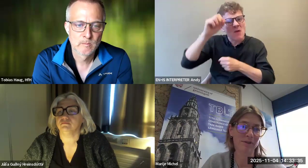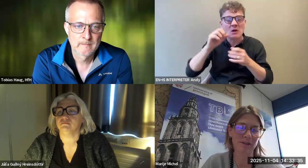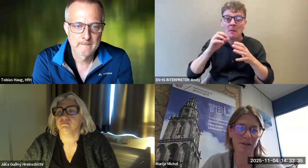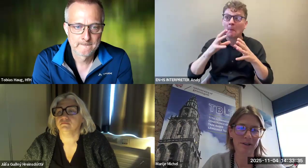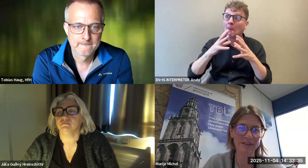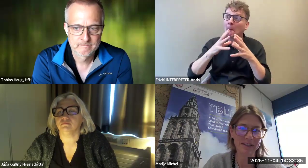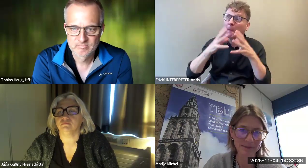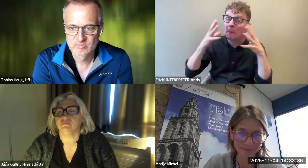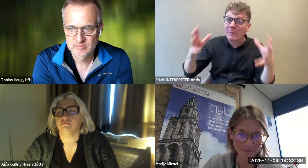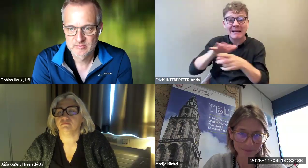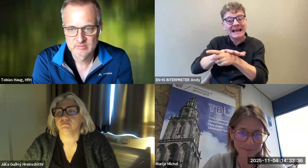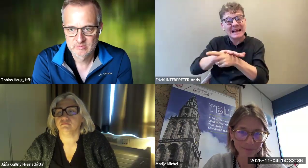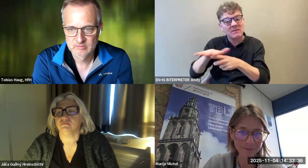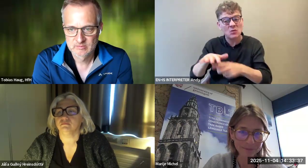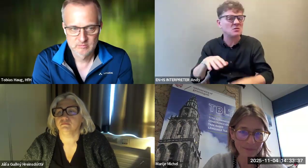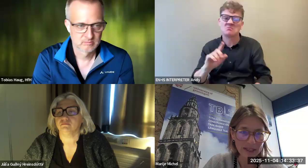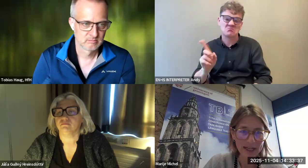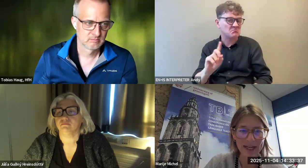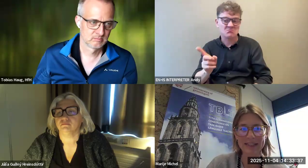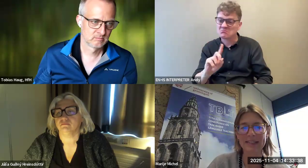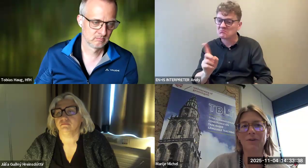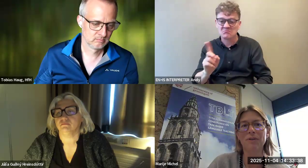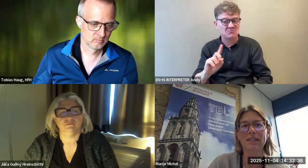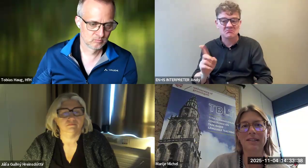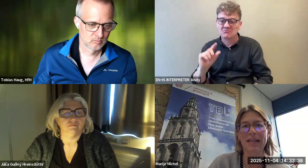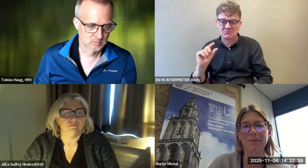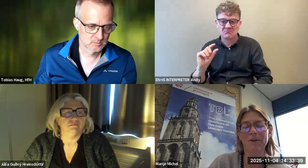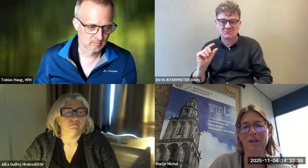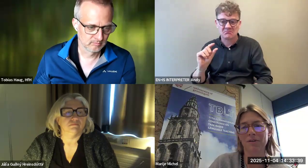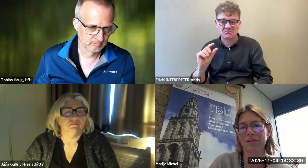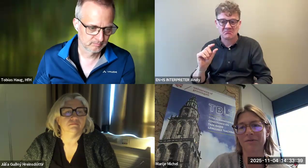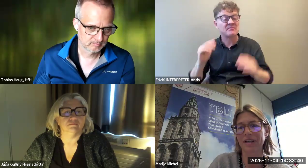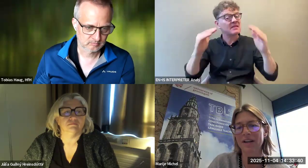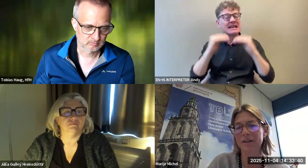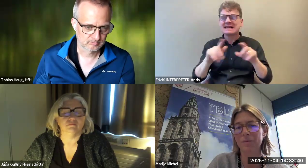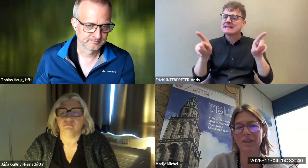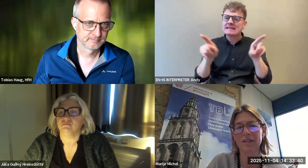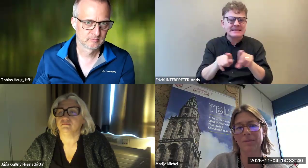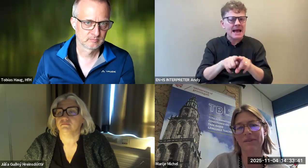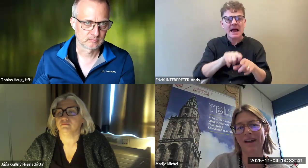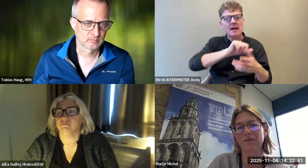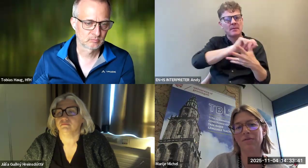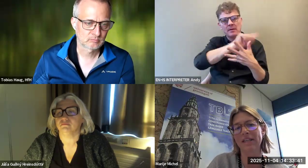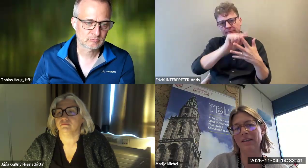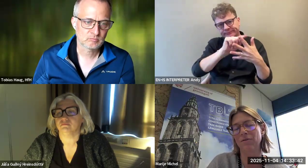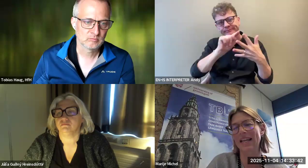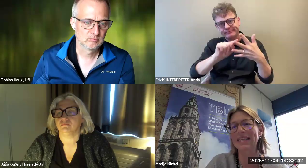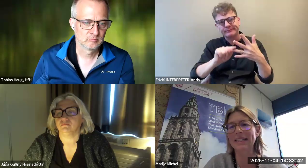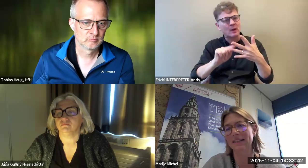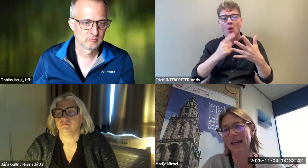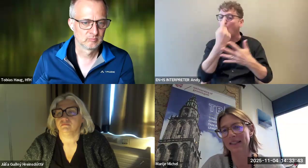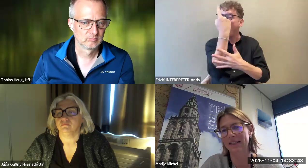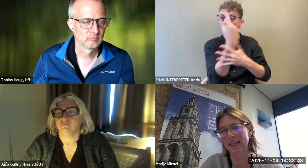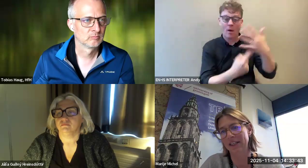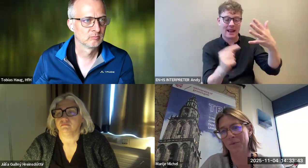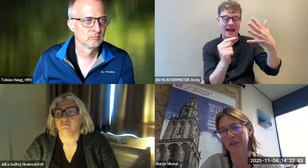massive influence on all of this. And this holds the same also for the other ones. So we found only in those